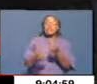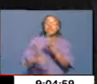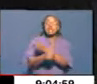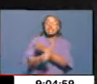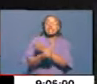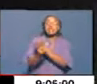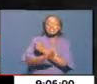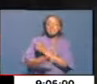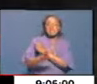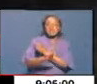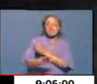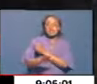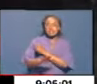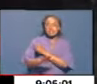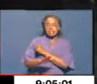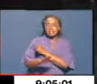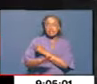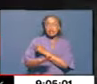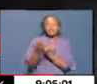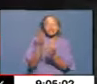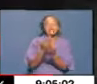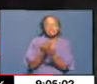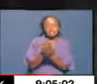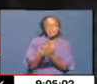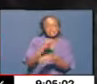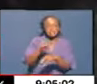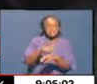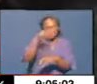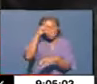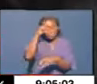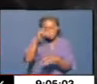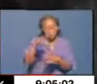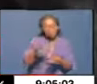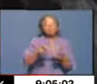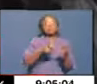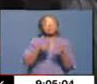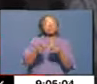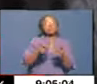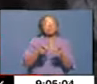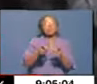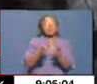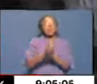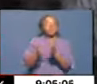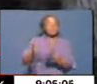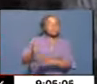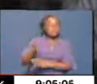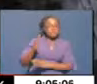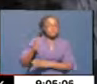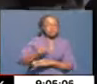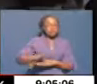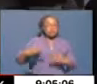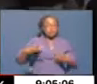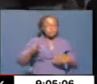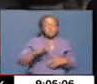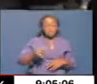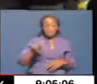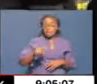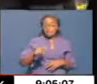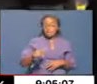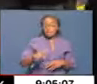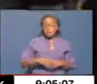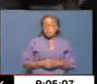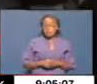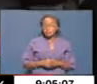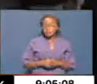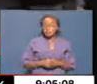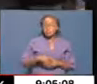area and to urge the national government to take it over and secure the people of this area. This is